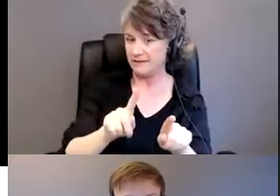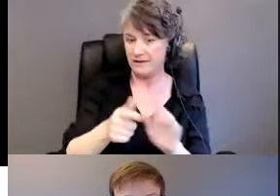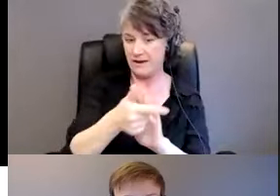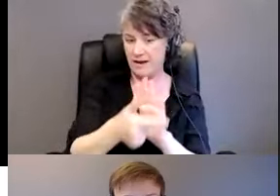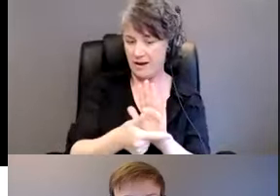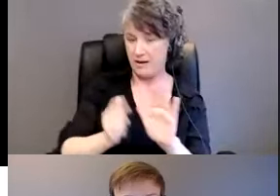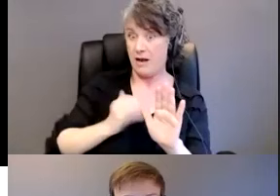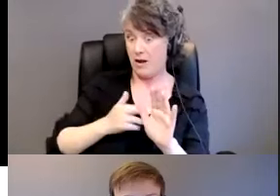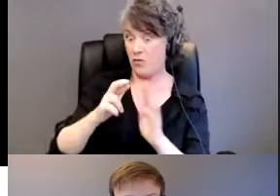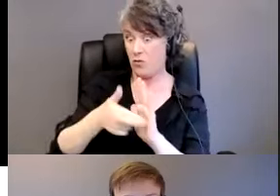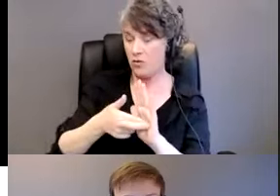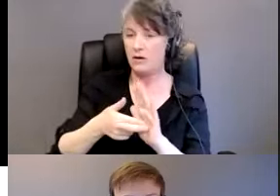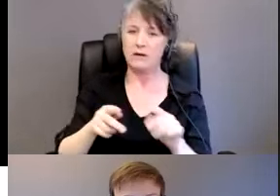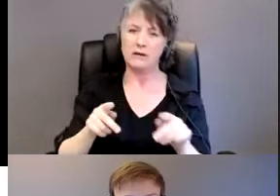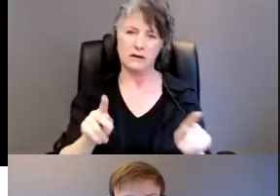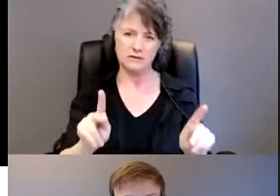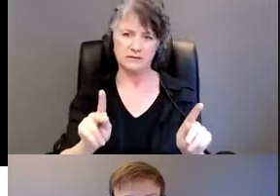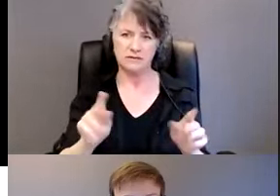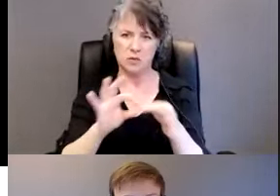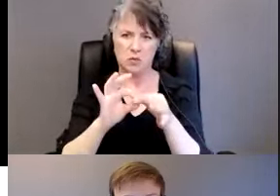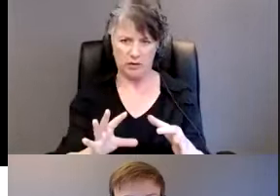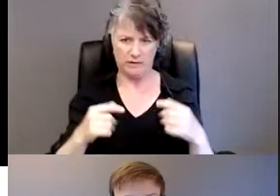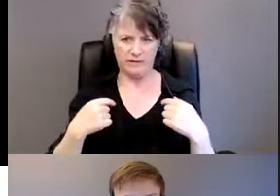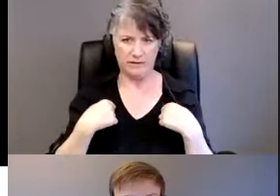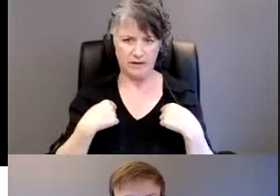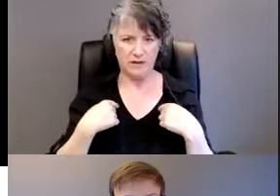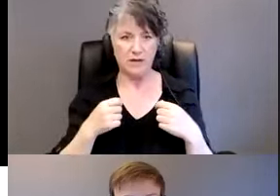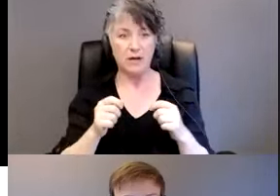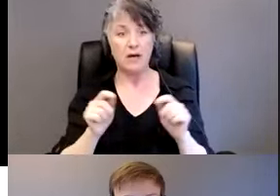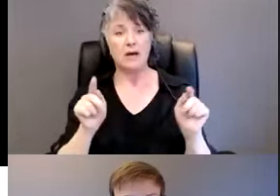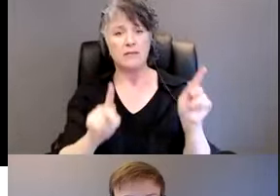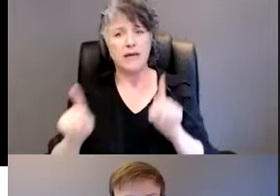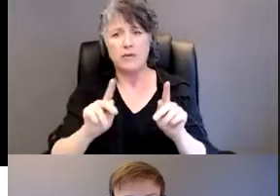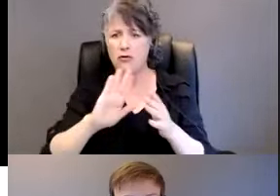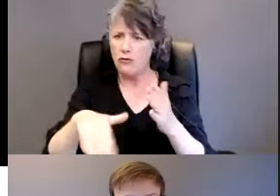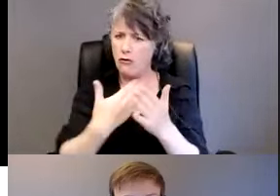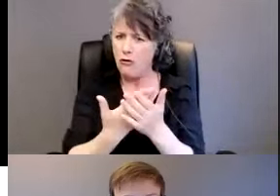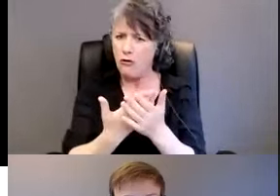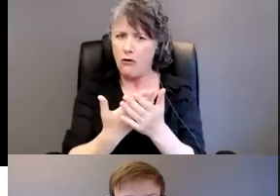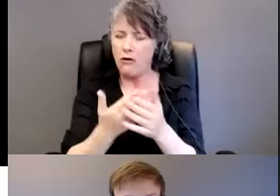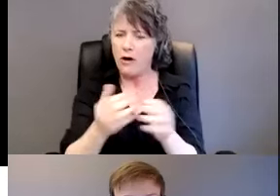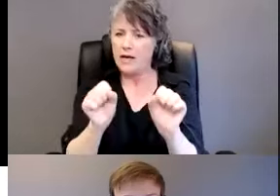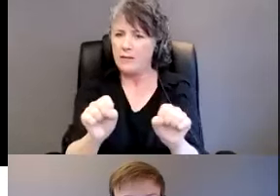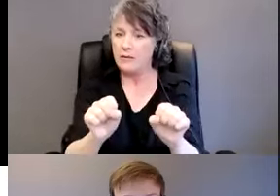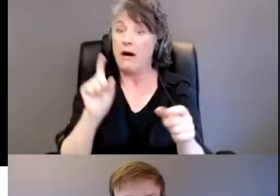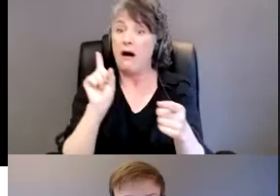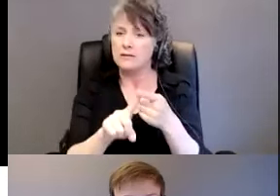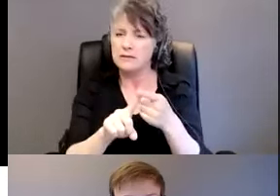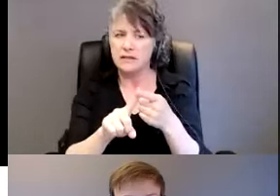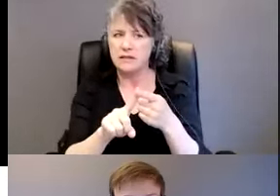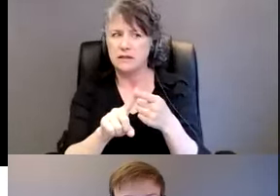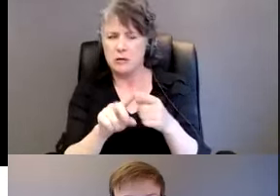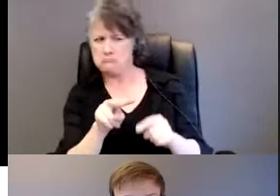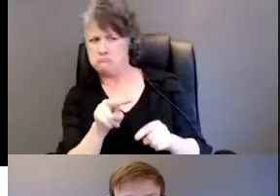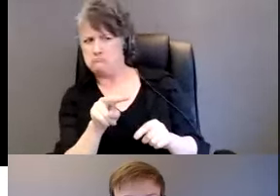person is presumed to be capable. That's important to understand until there is reasonable grounds